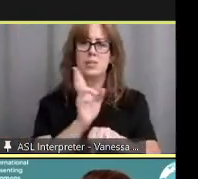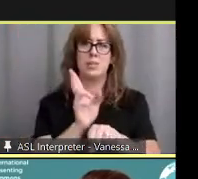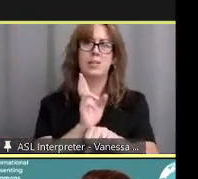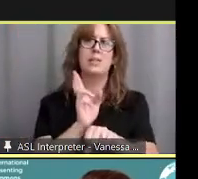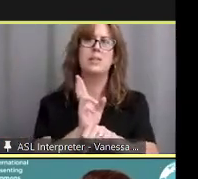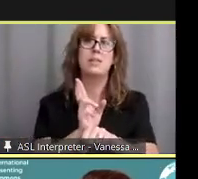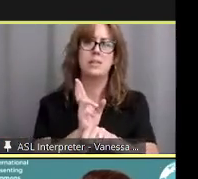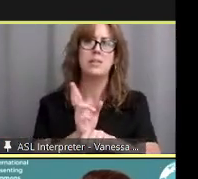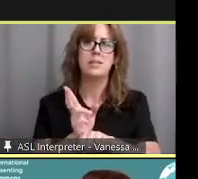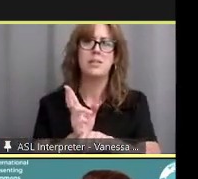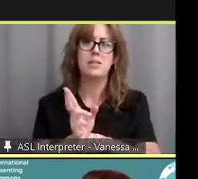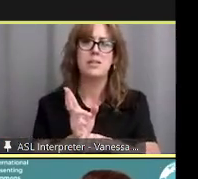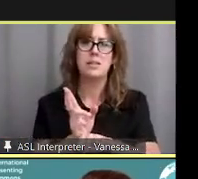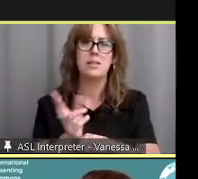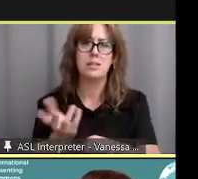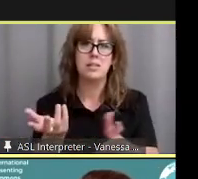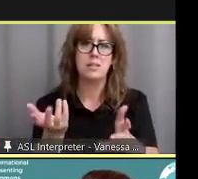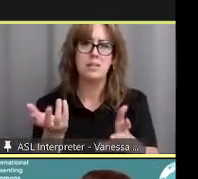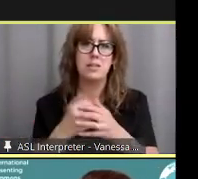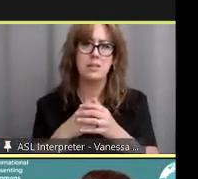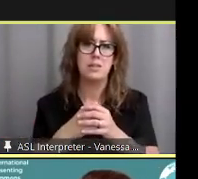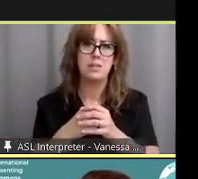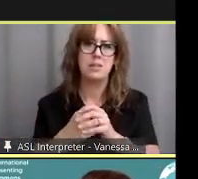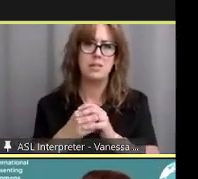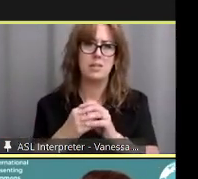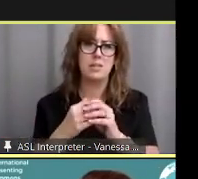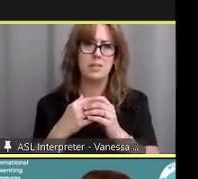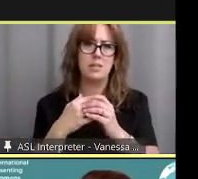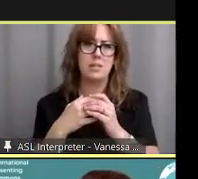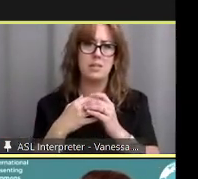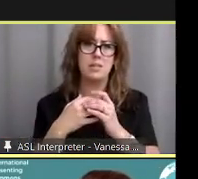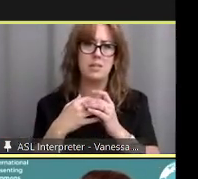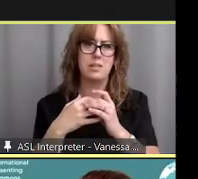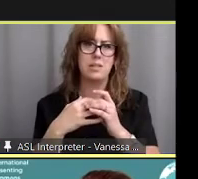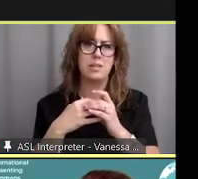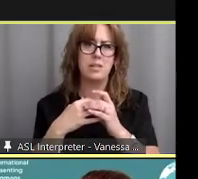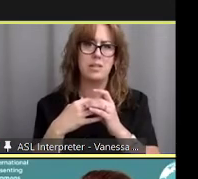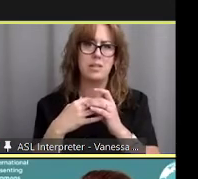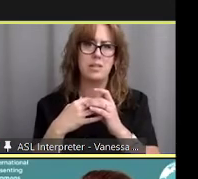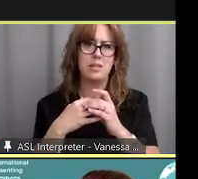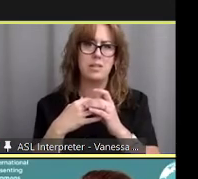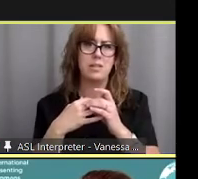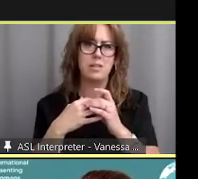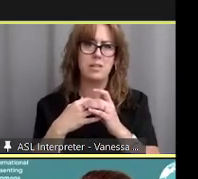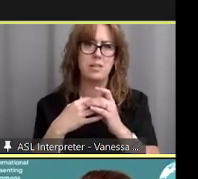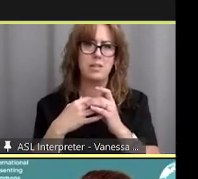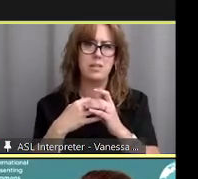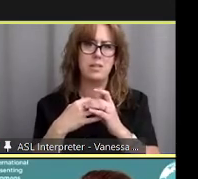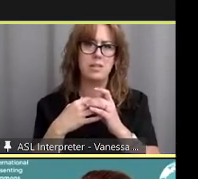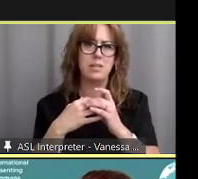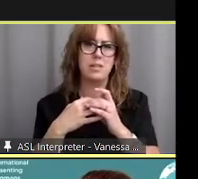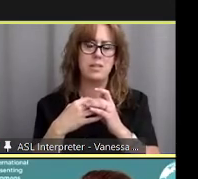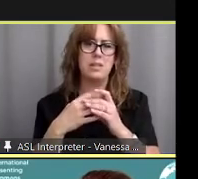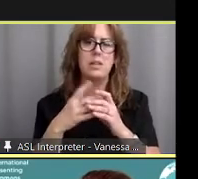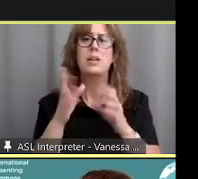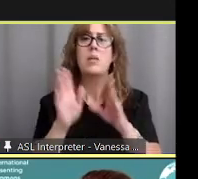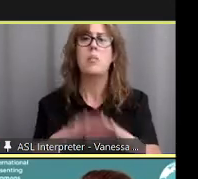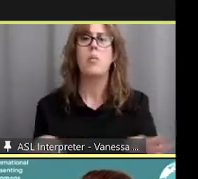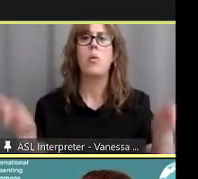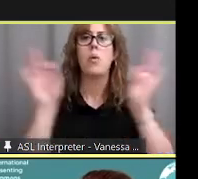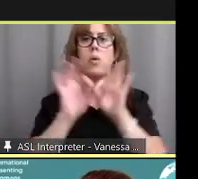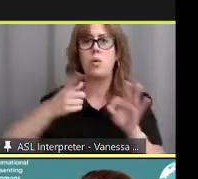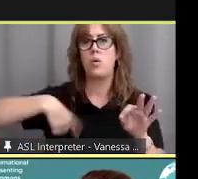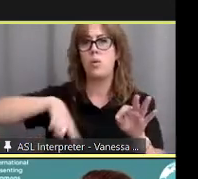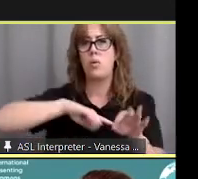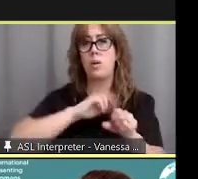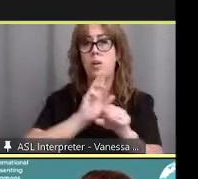If we can't make them our allies, but at least let's not give them the tools to crush us forever.